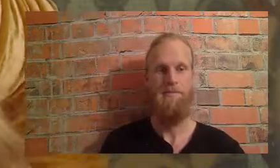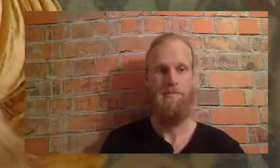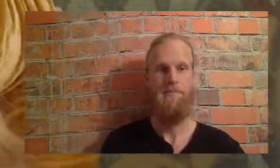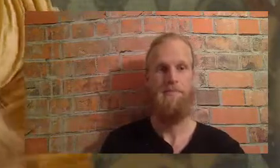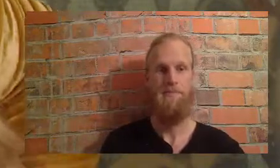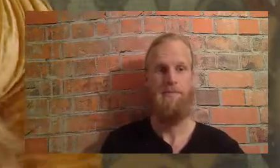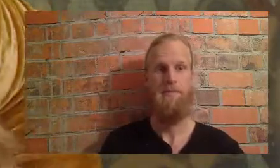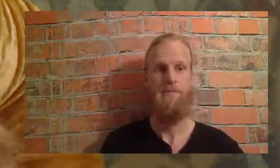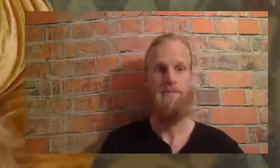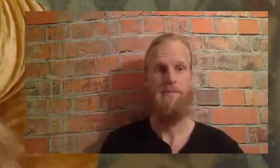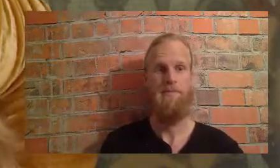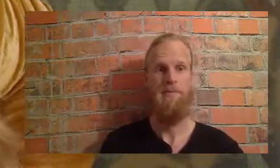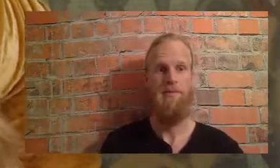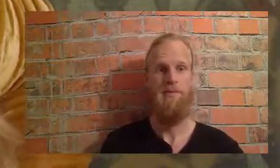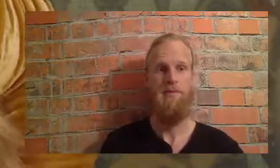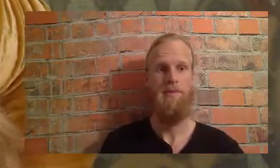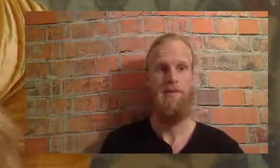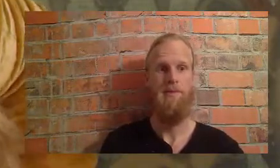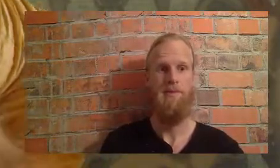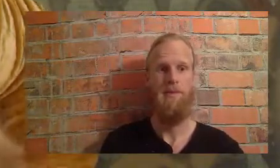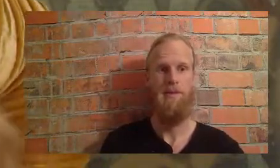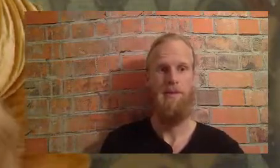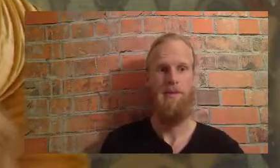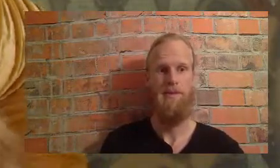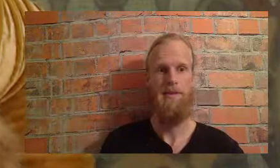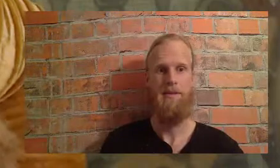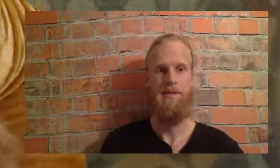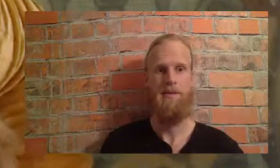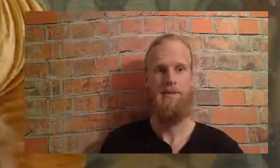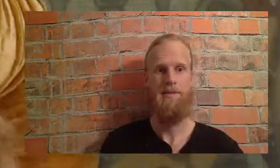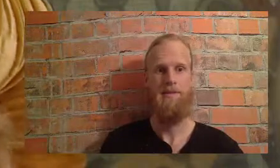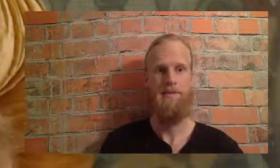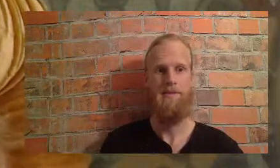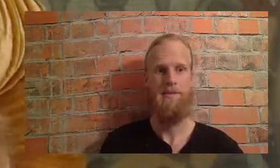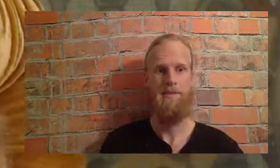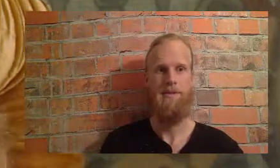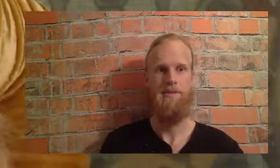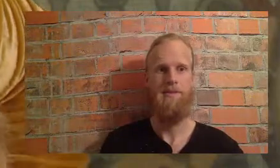because I'm afraid that it's never going to change.